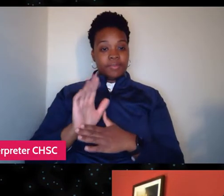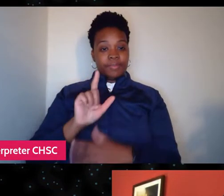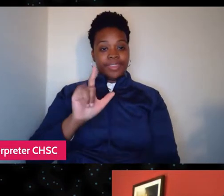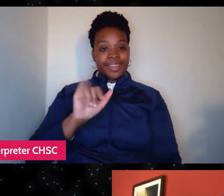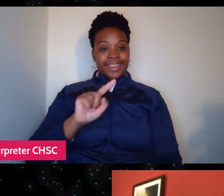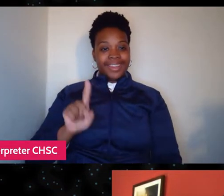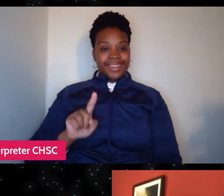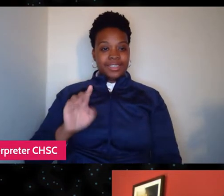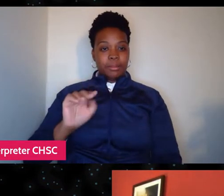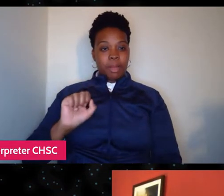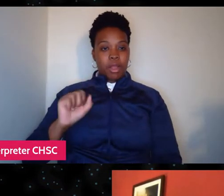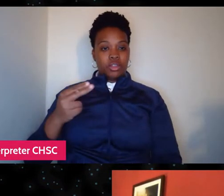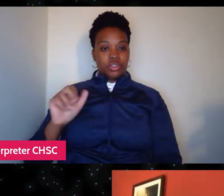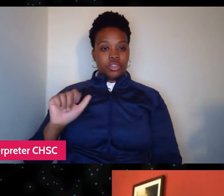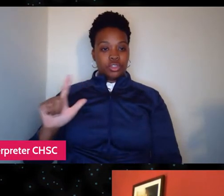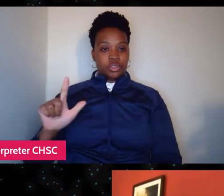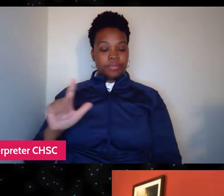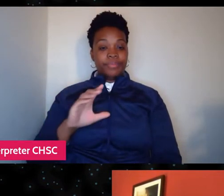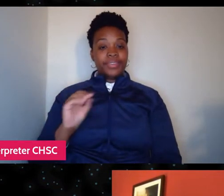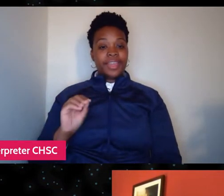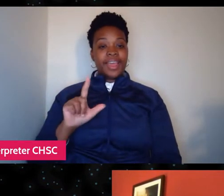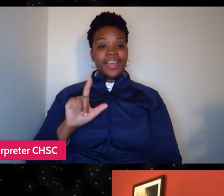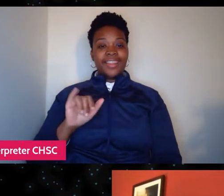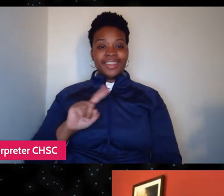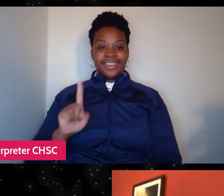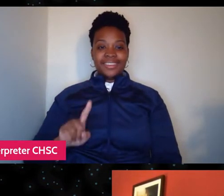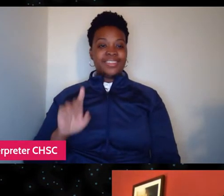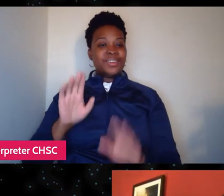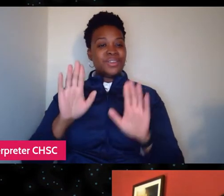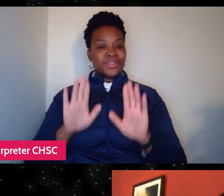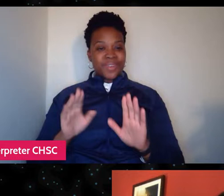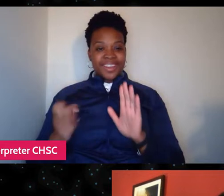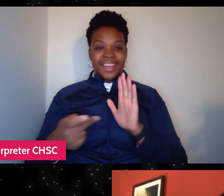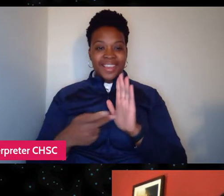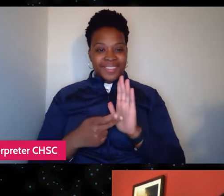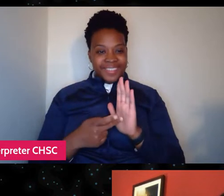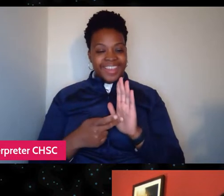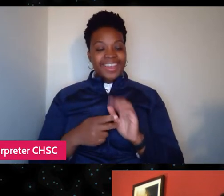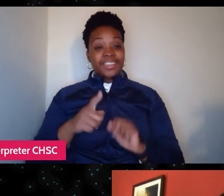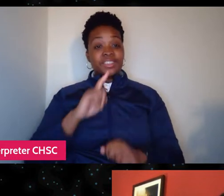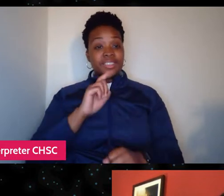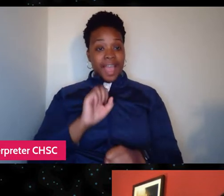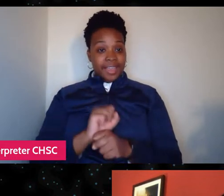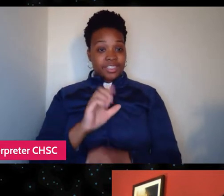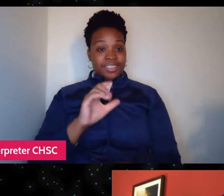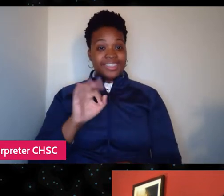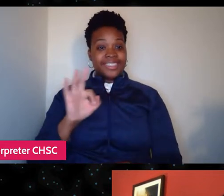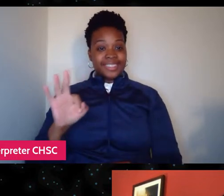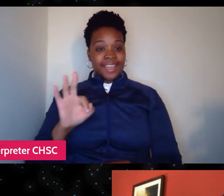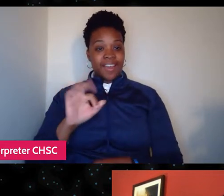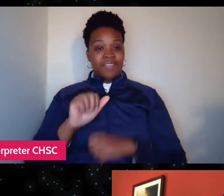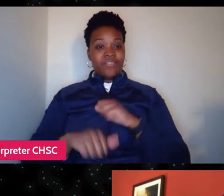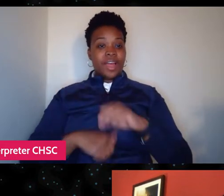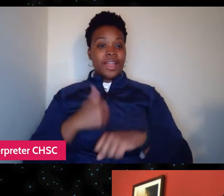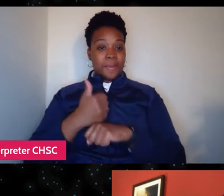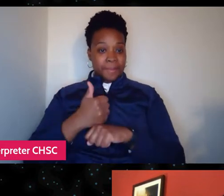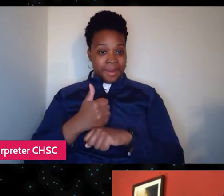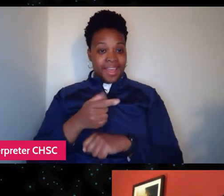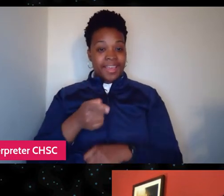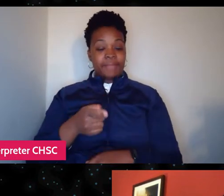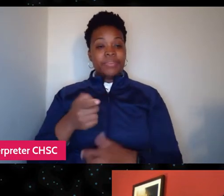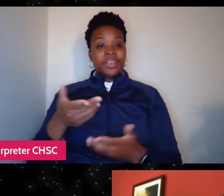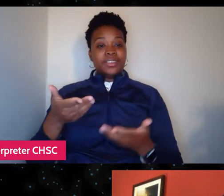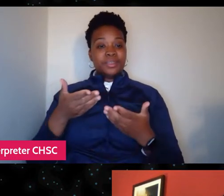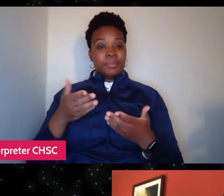Marshall. And Liz, it's so great to have you back. She's actually a CIFF alumni. She brought The Ghost in